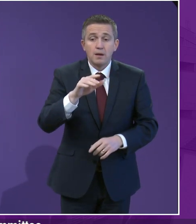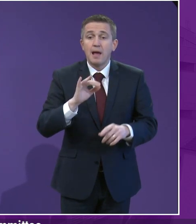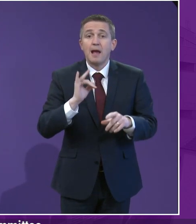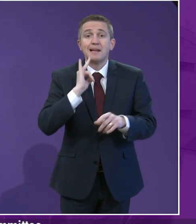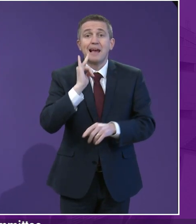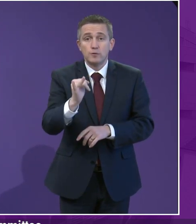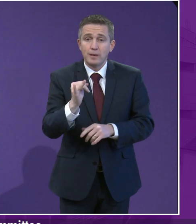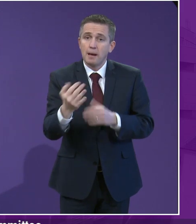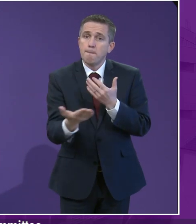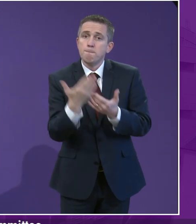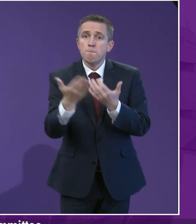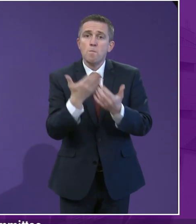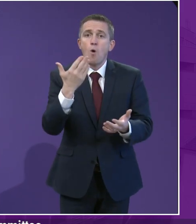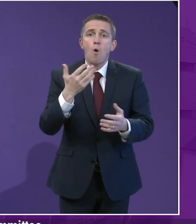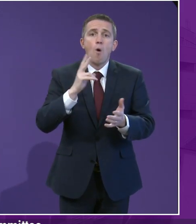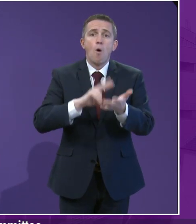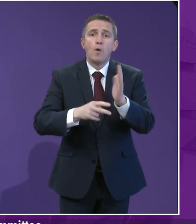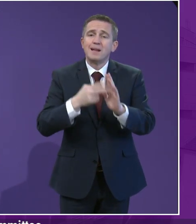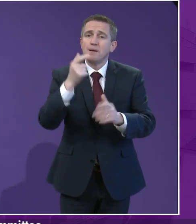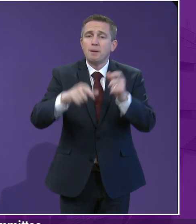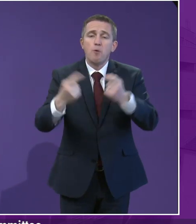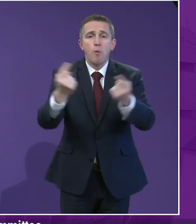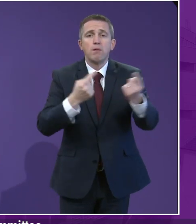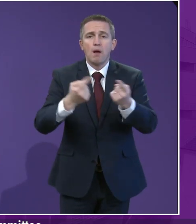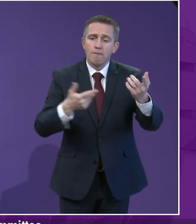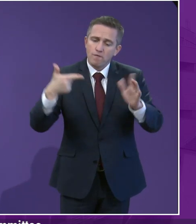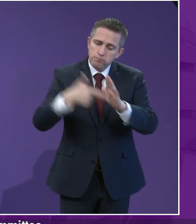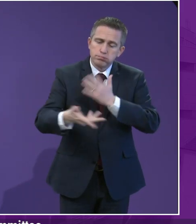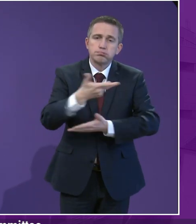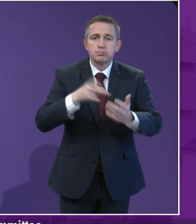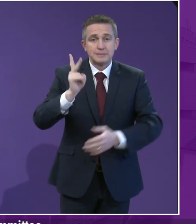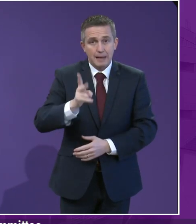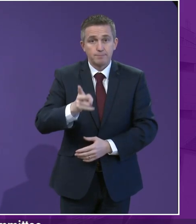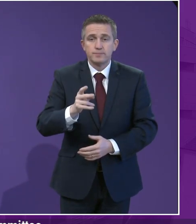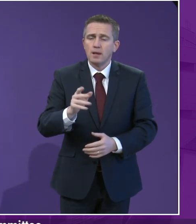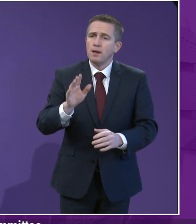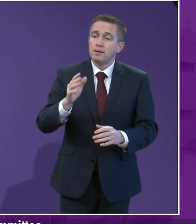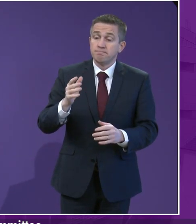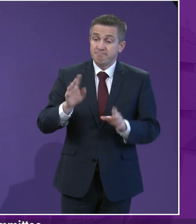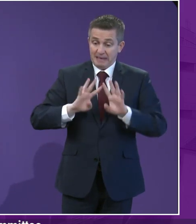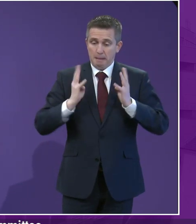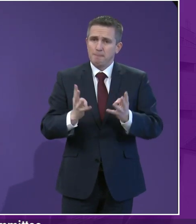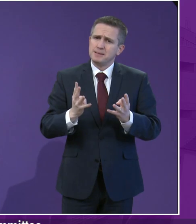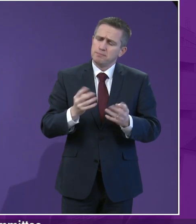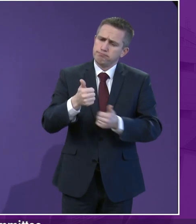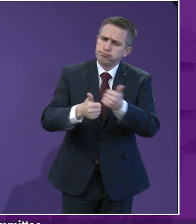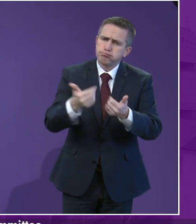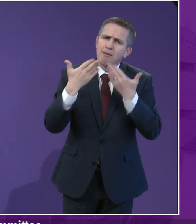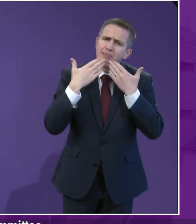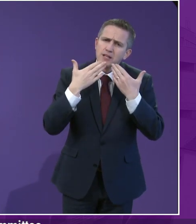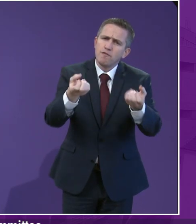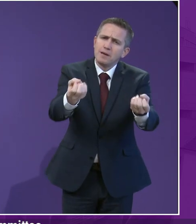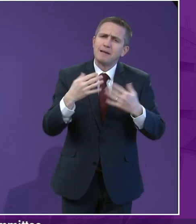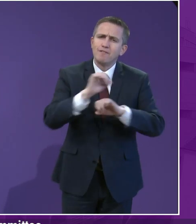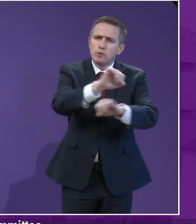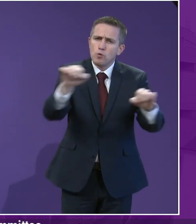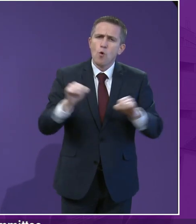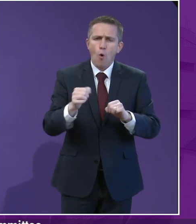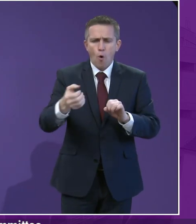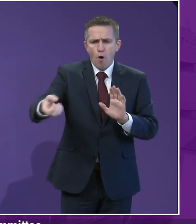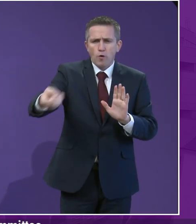open university courses who are, you know, maybe have very complex health conditions and doing their higher education courses over a long period of time, can't